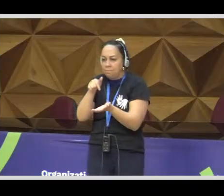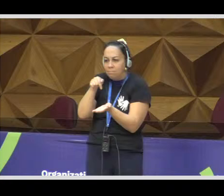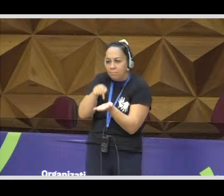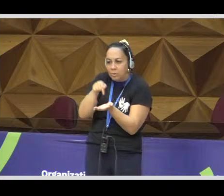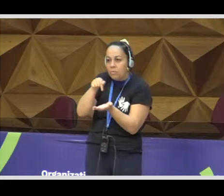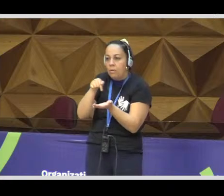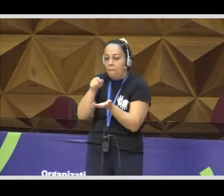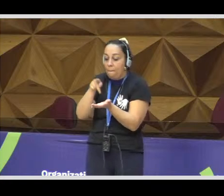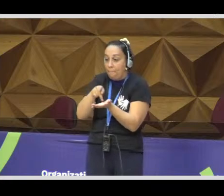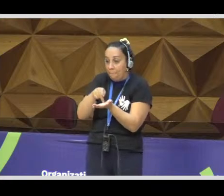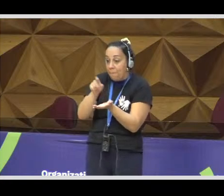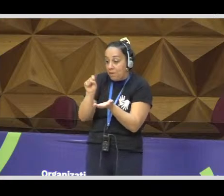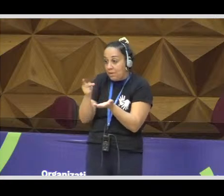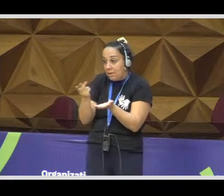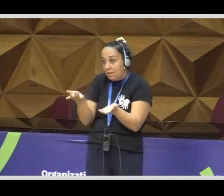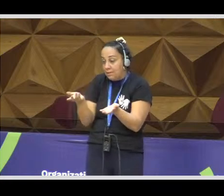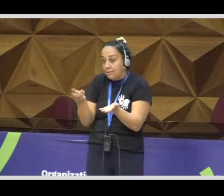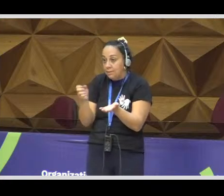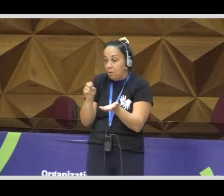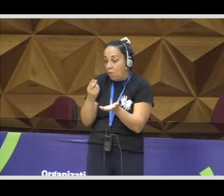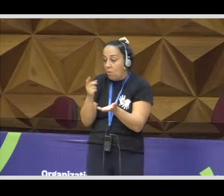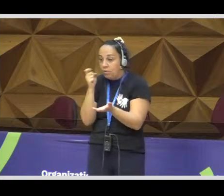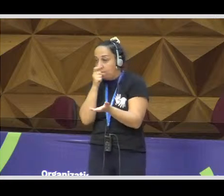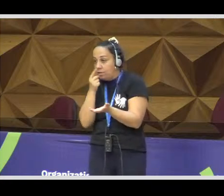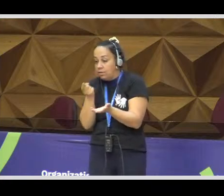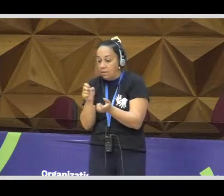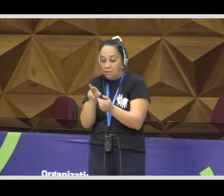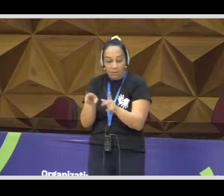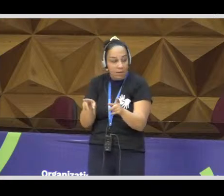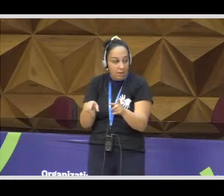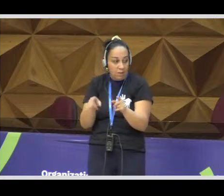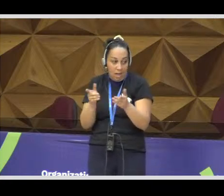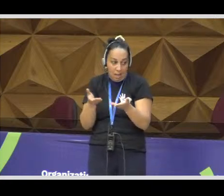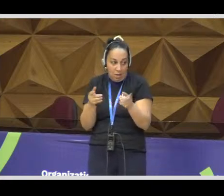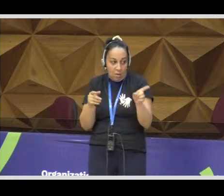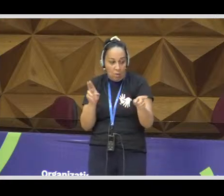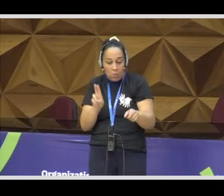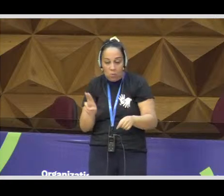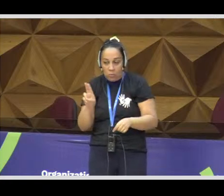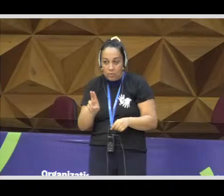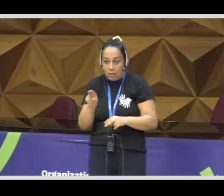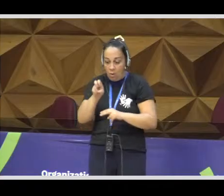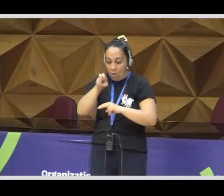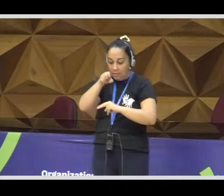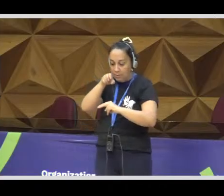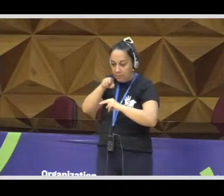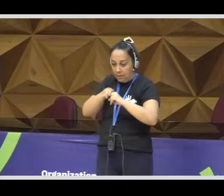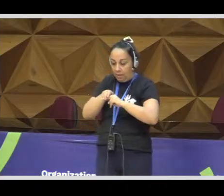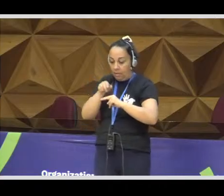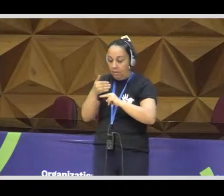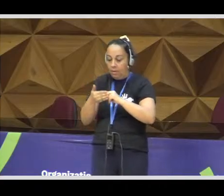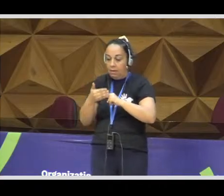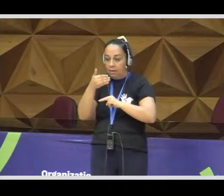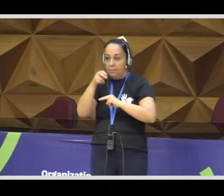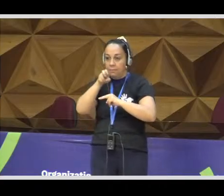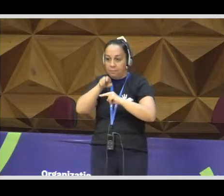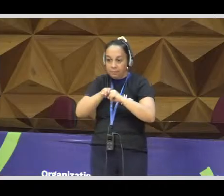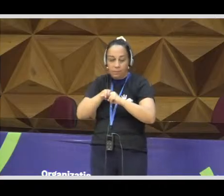it. So what we did here was we used the seatback and the tray table as interaction surfaces to see what would